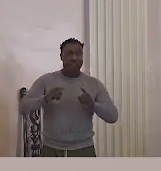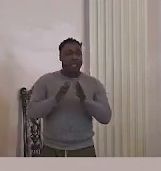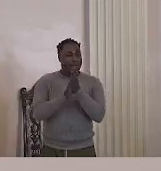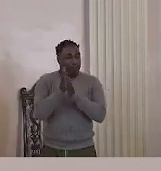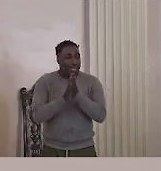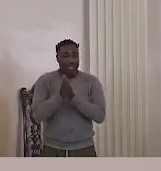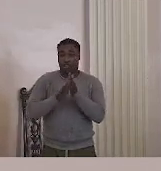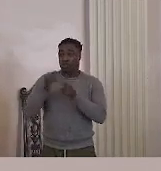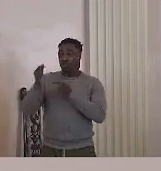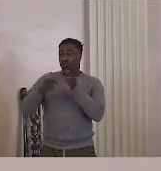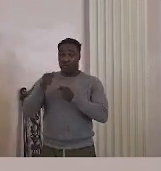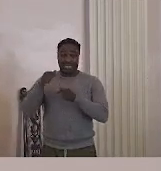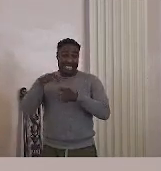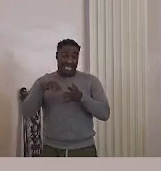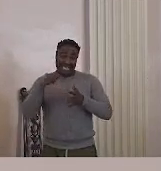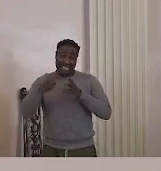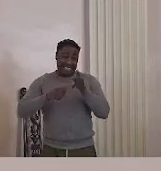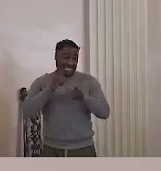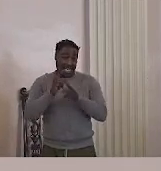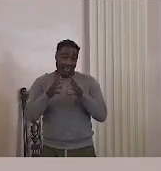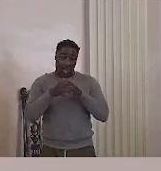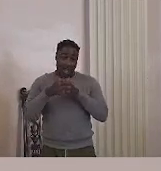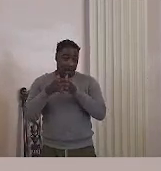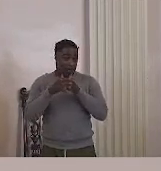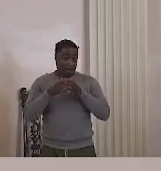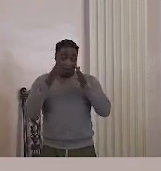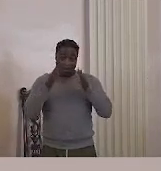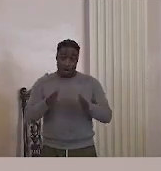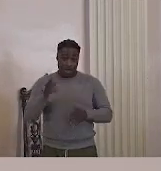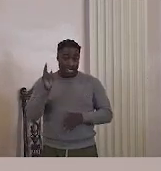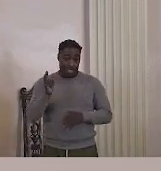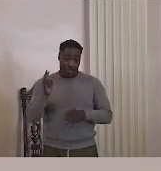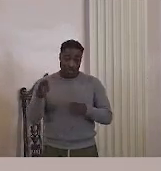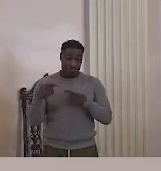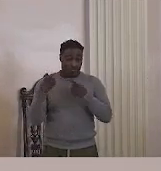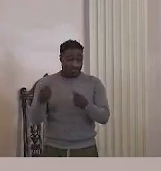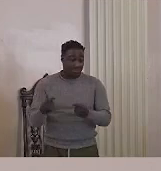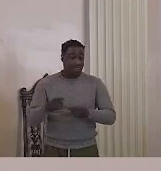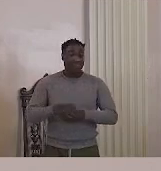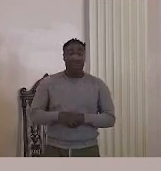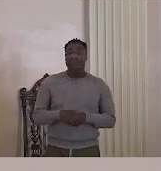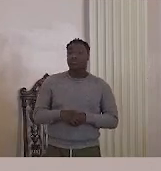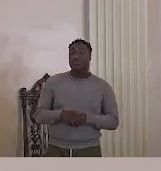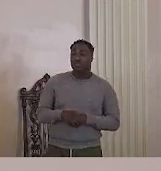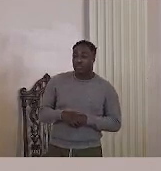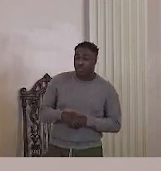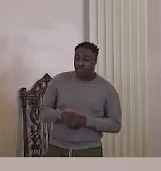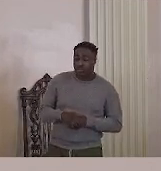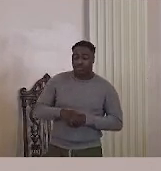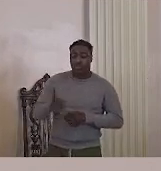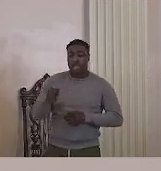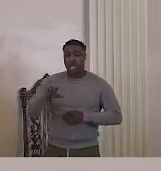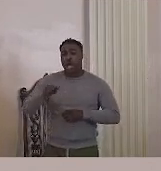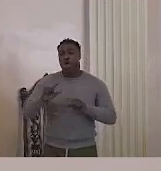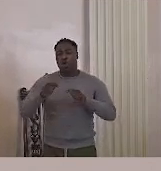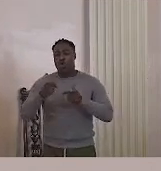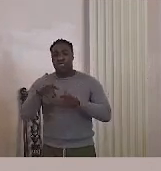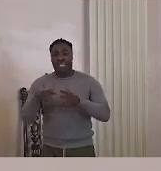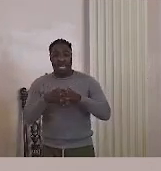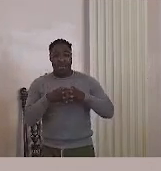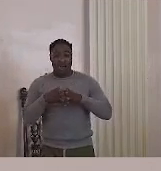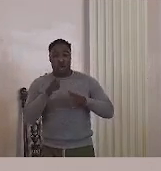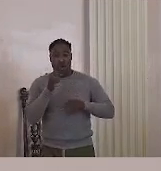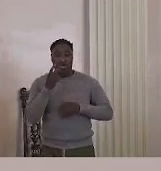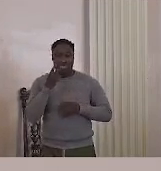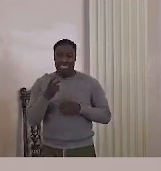generation in this kind of American history. And like other cohorts of Americans who have seen their share of